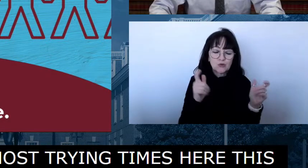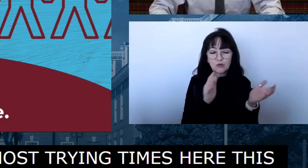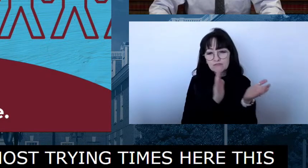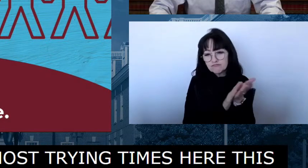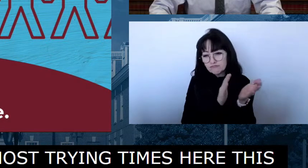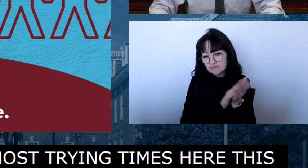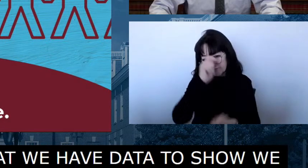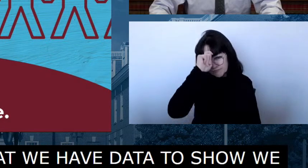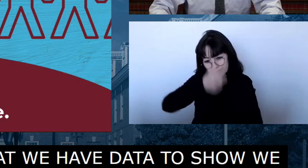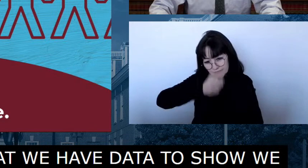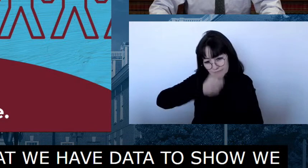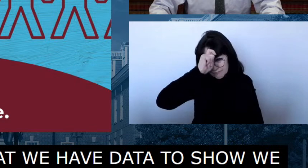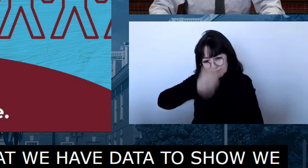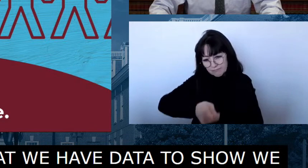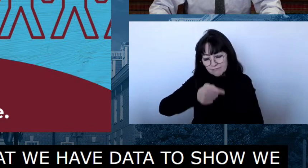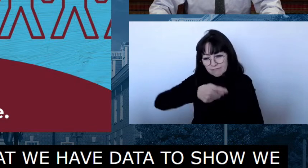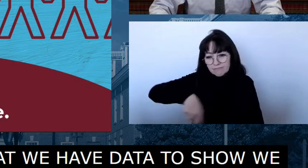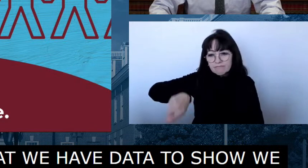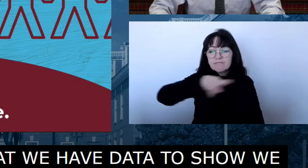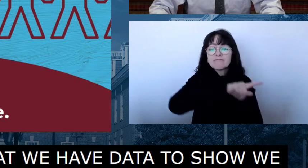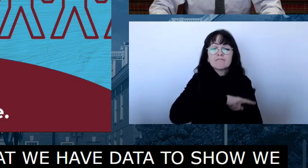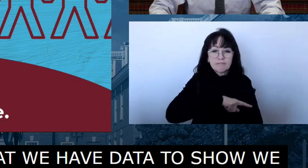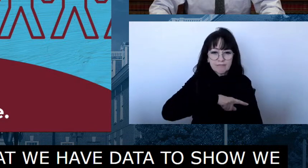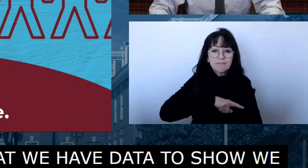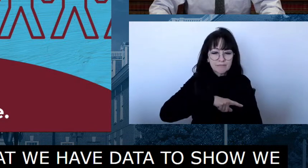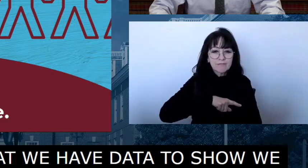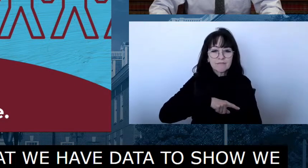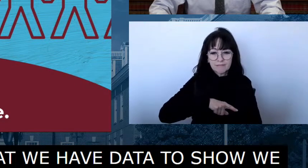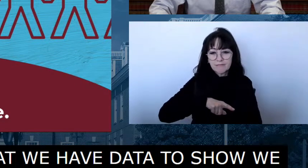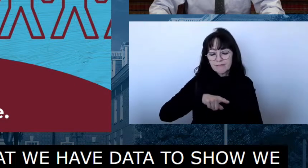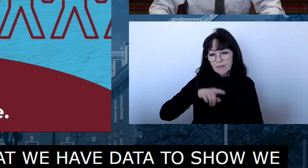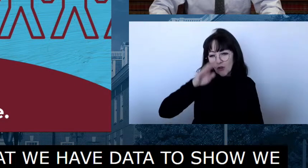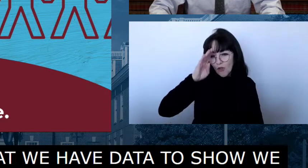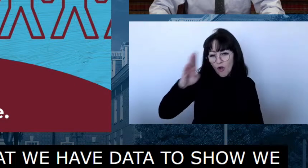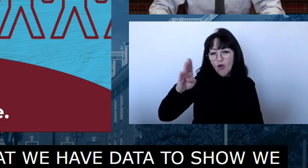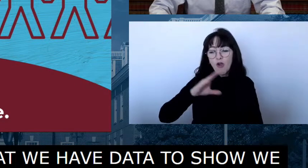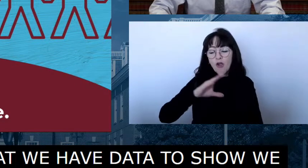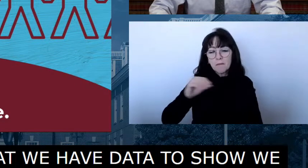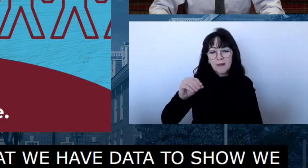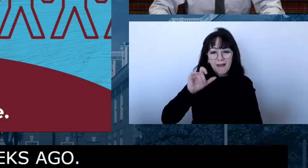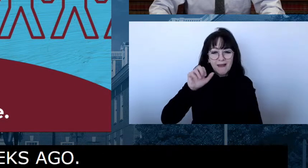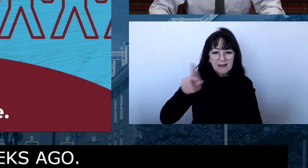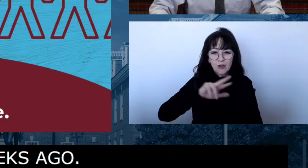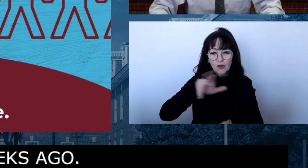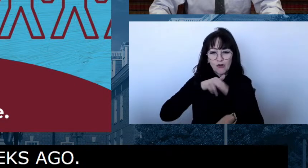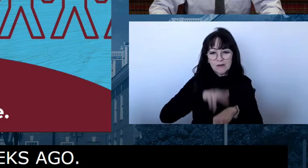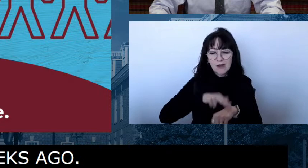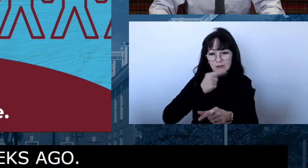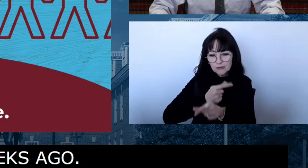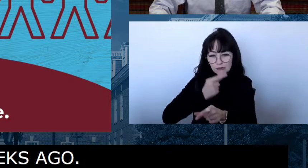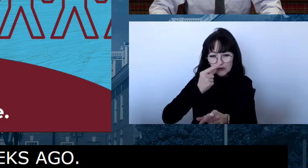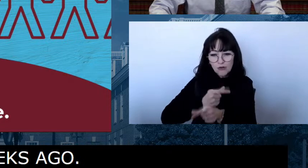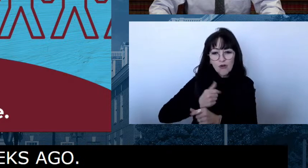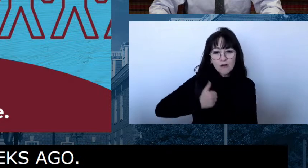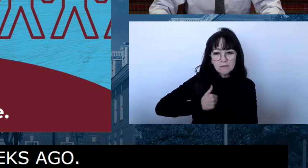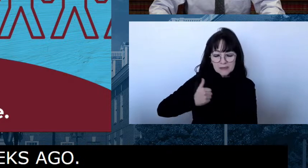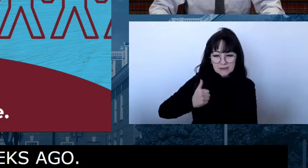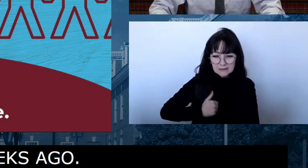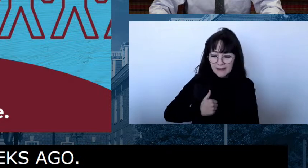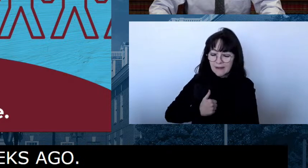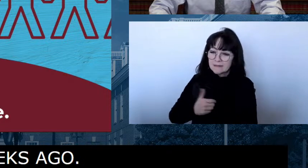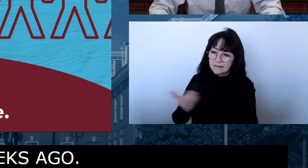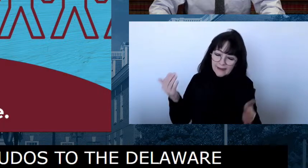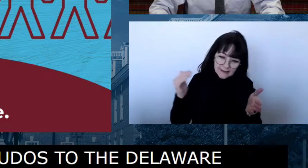kudos to the men and women of the Delaware Army and Air National Guard coming up big once again, General Berry and